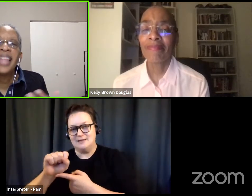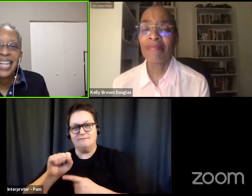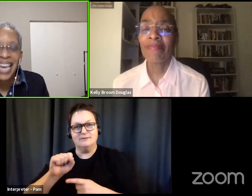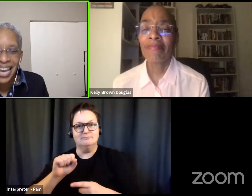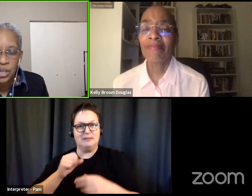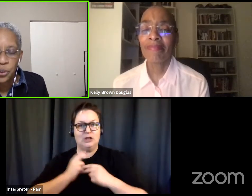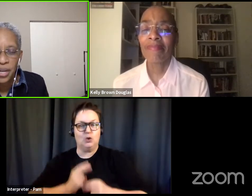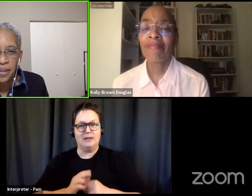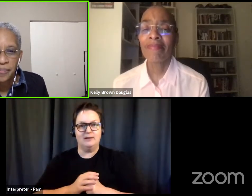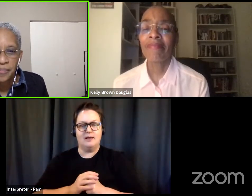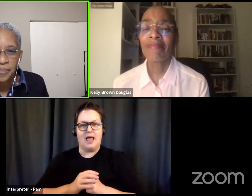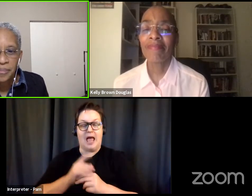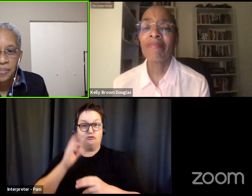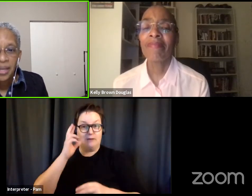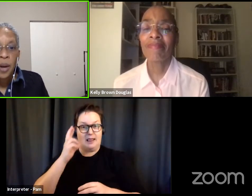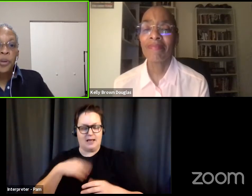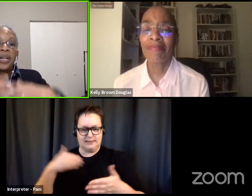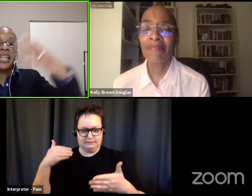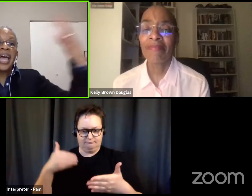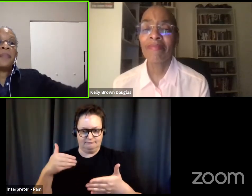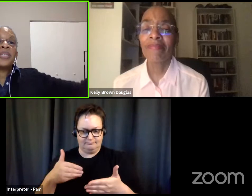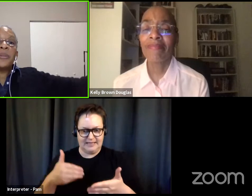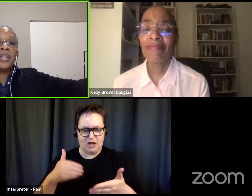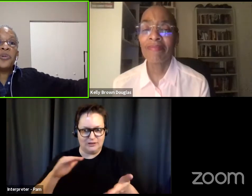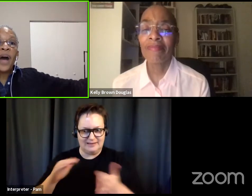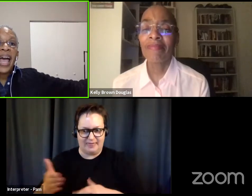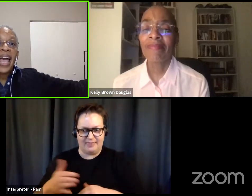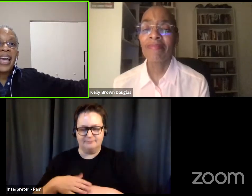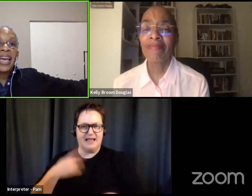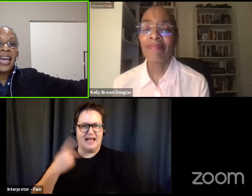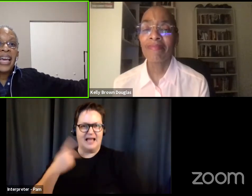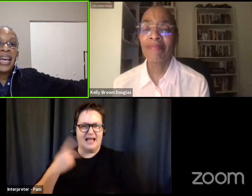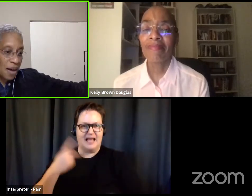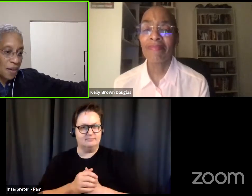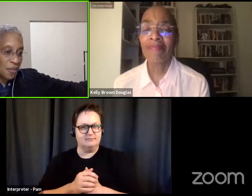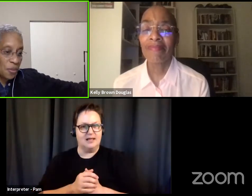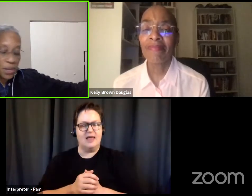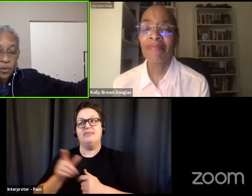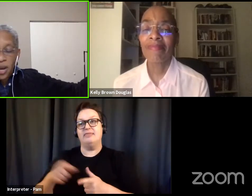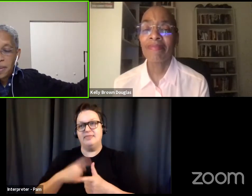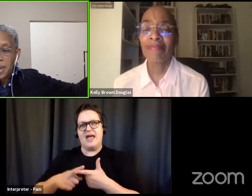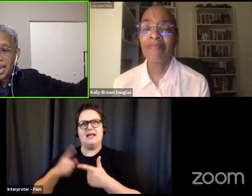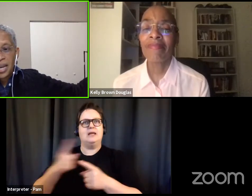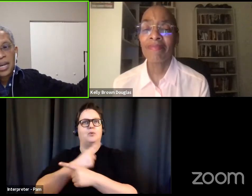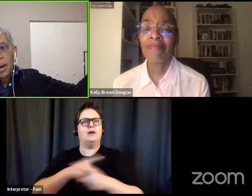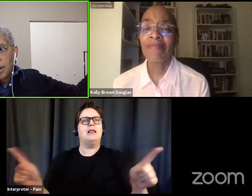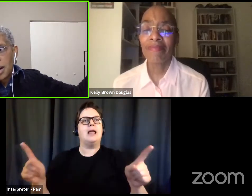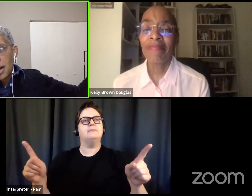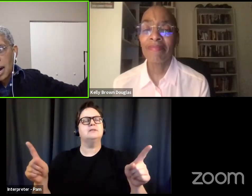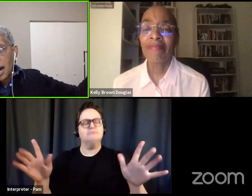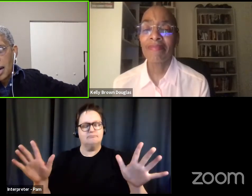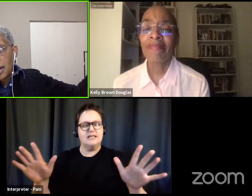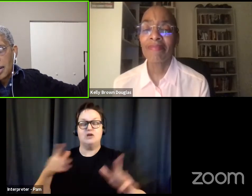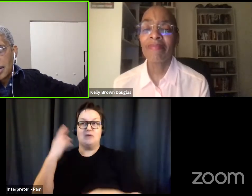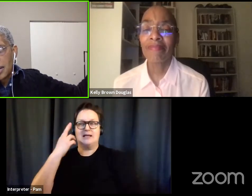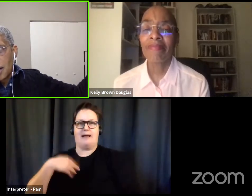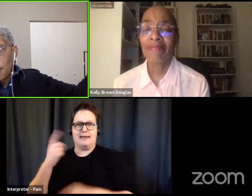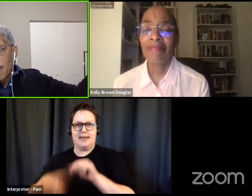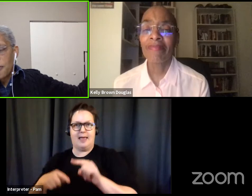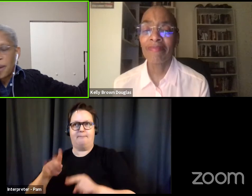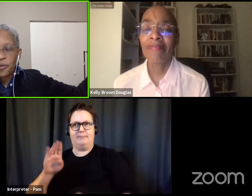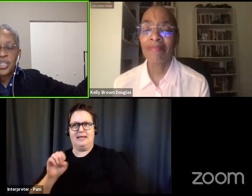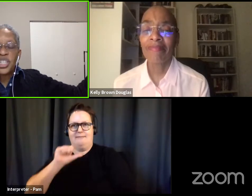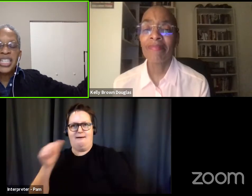death that he can't do it, proclaims the middle way being away